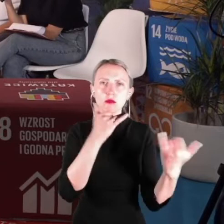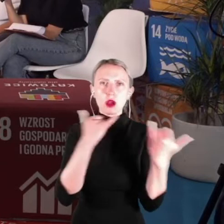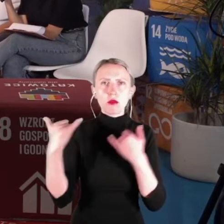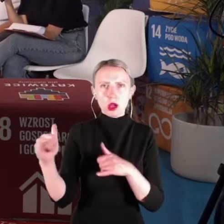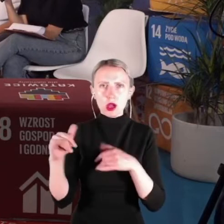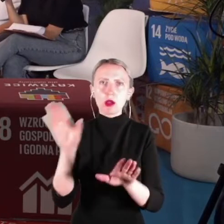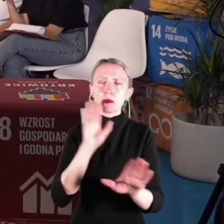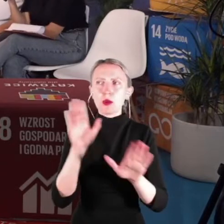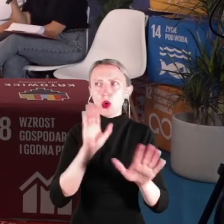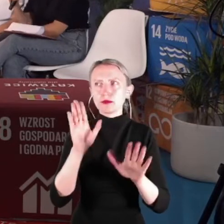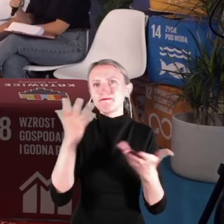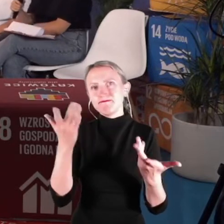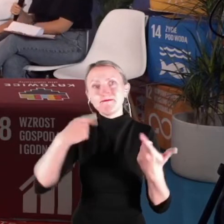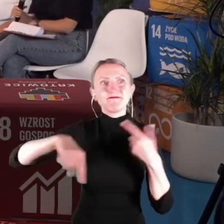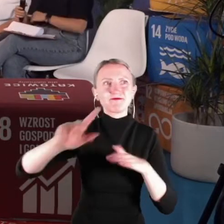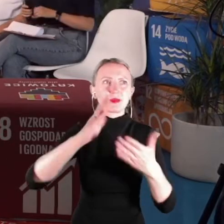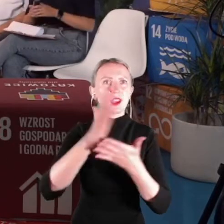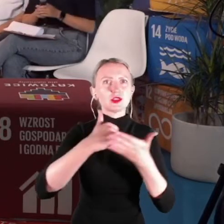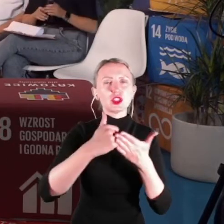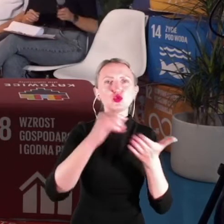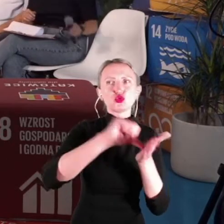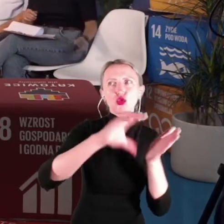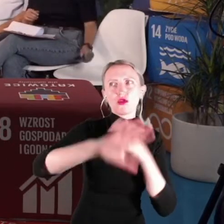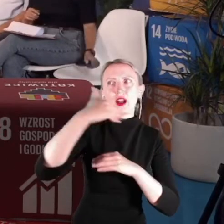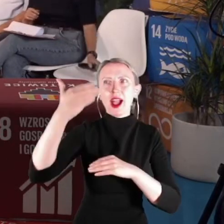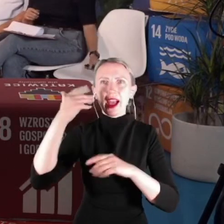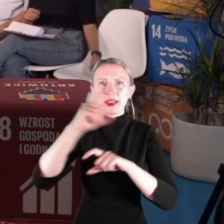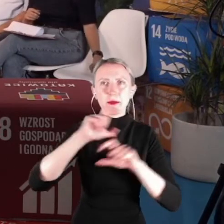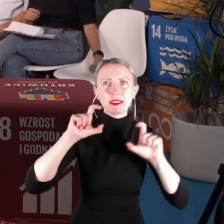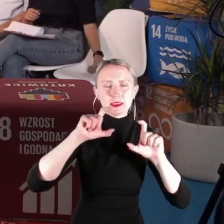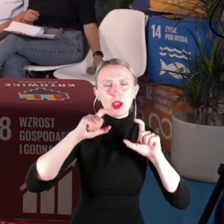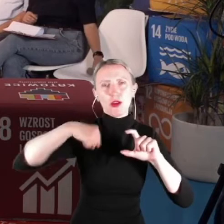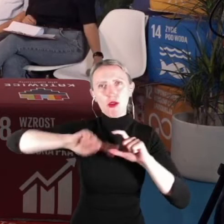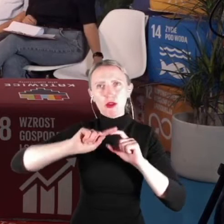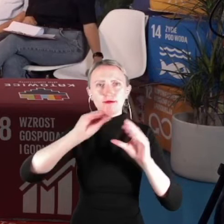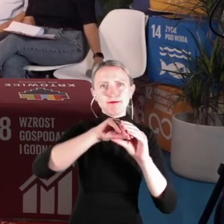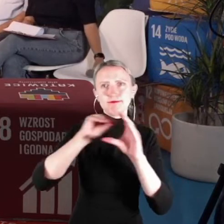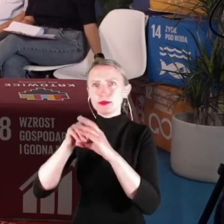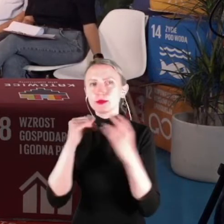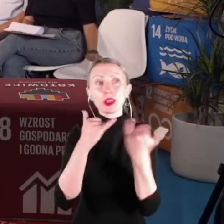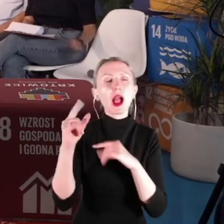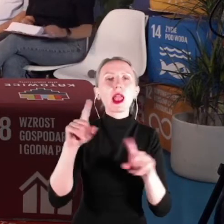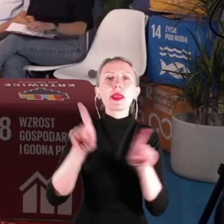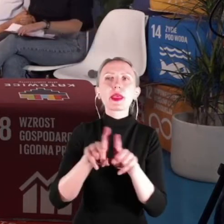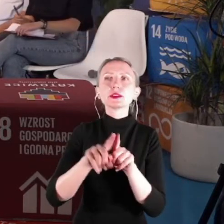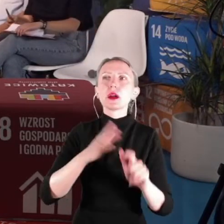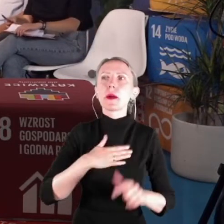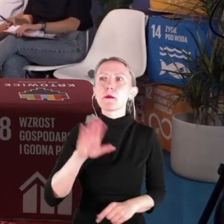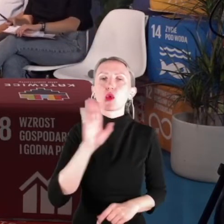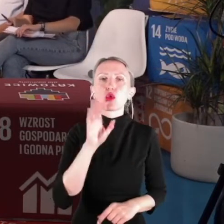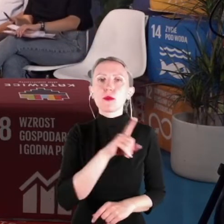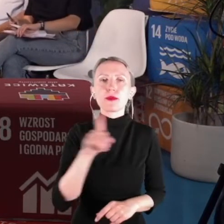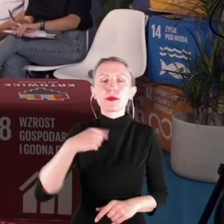academia, and so I think we're similar also to other projects because we're also working on creation